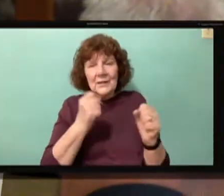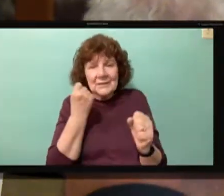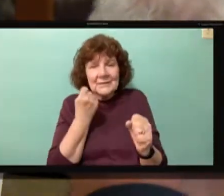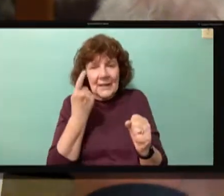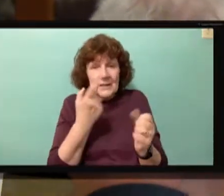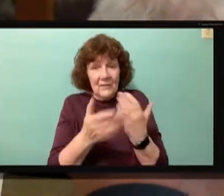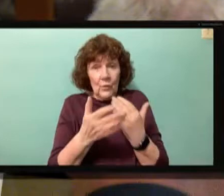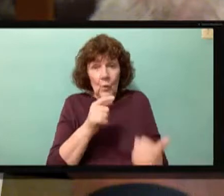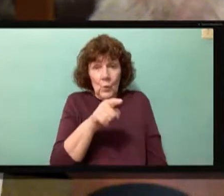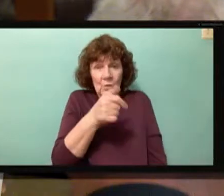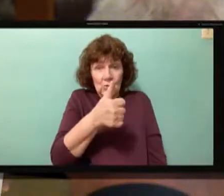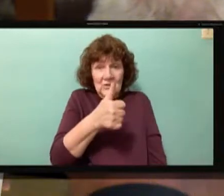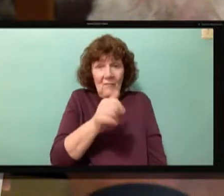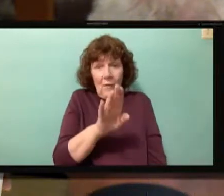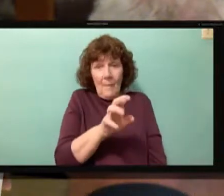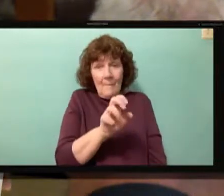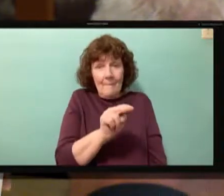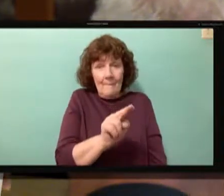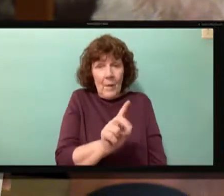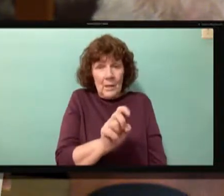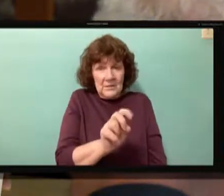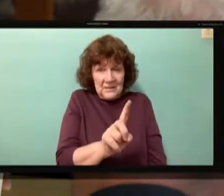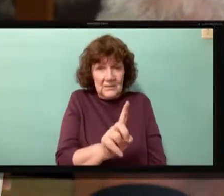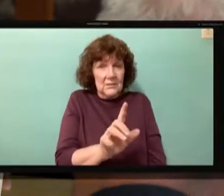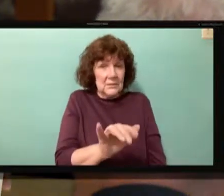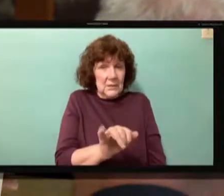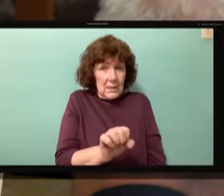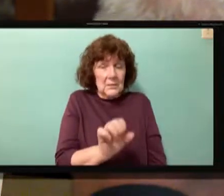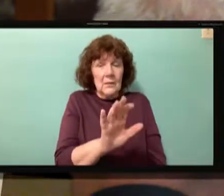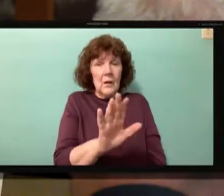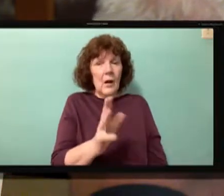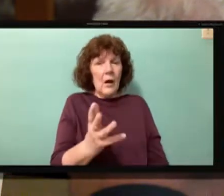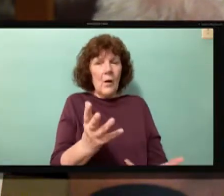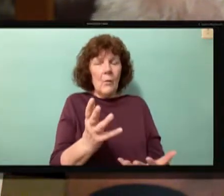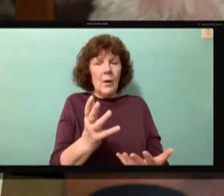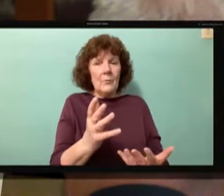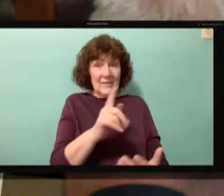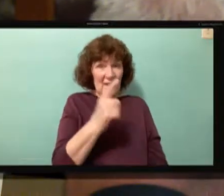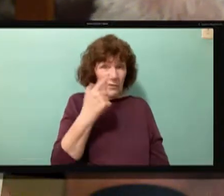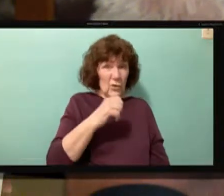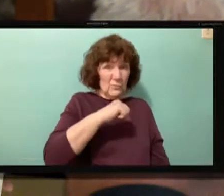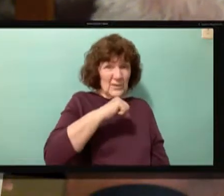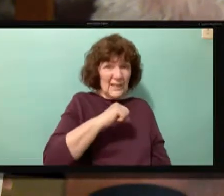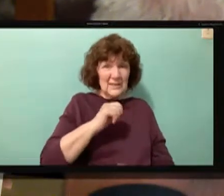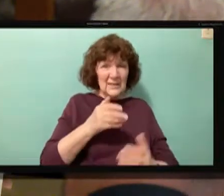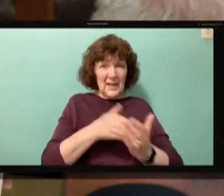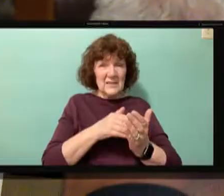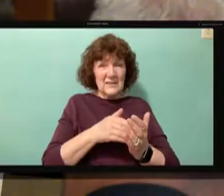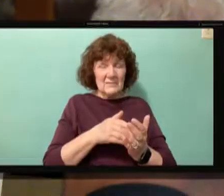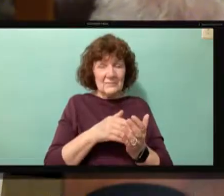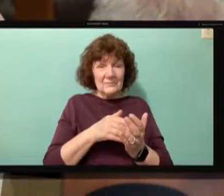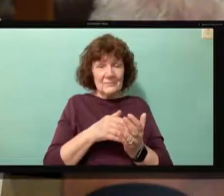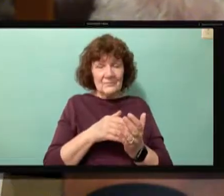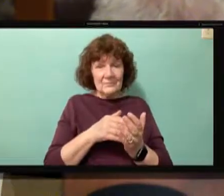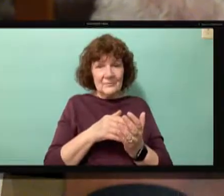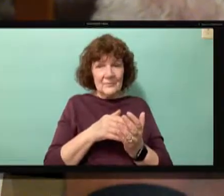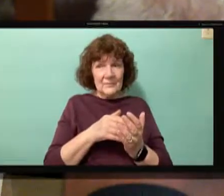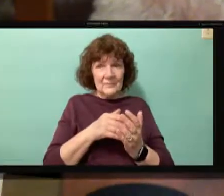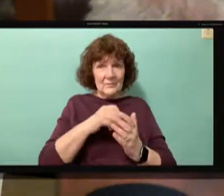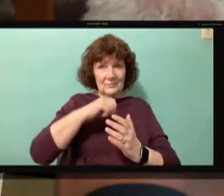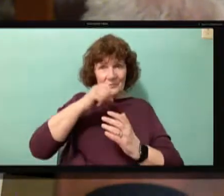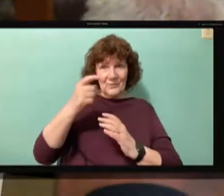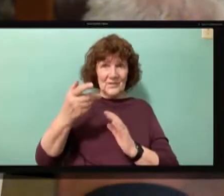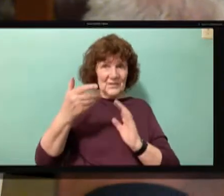what type of, to guard against liabilities, which are the expenditures that we